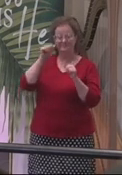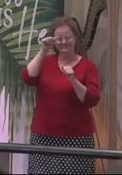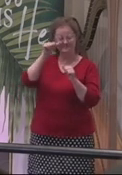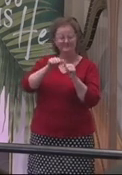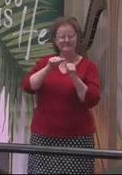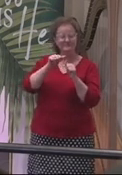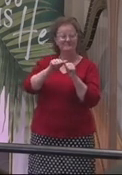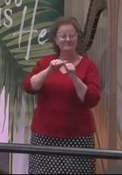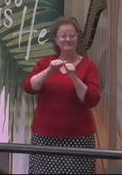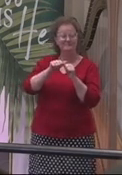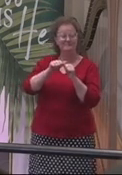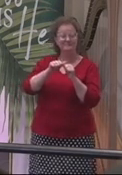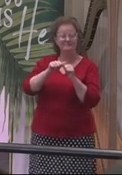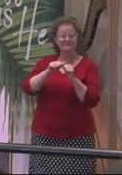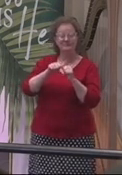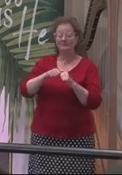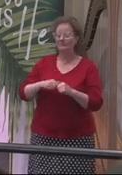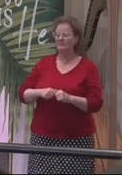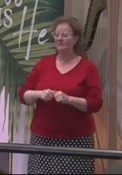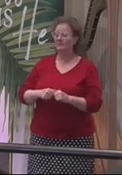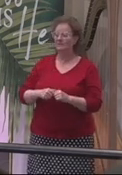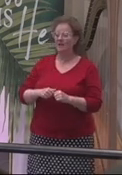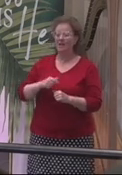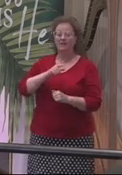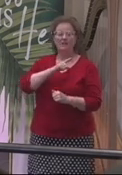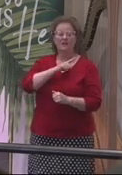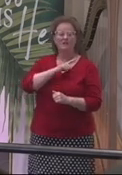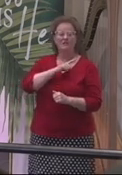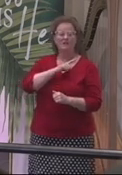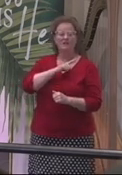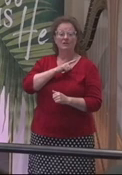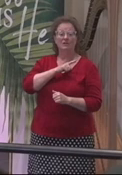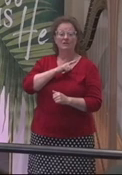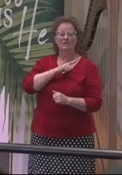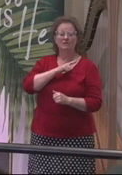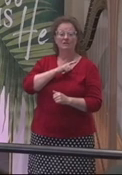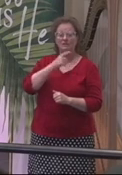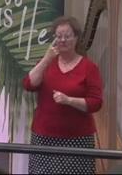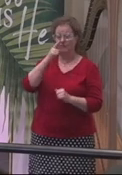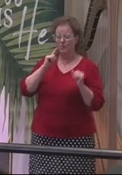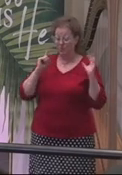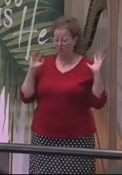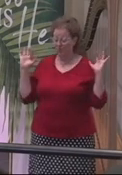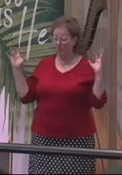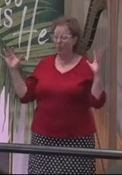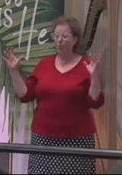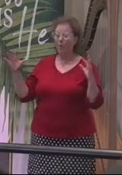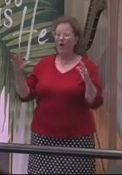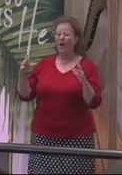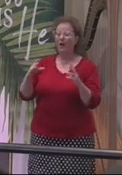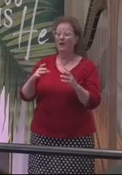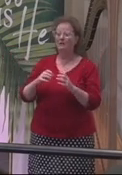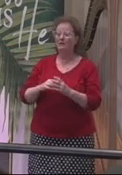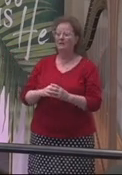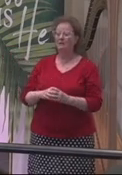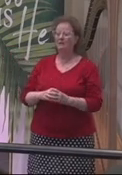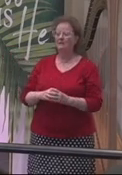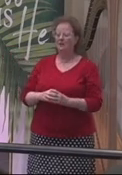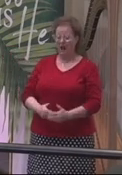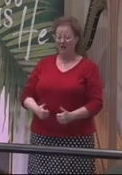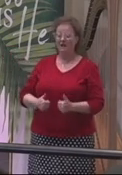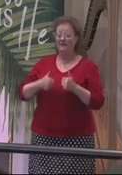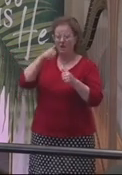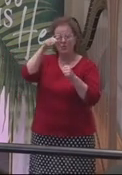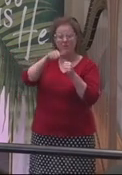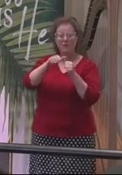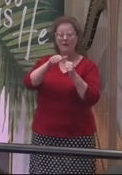remember this. Remember what Lazarus was to that crowd that gathered on that first Palm Sunday. He is a living